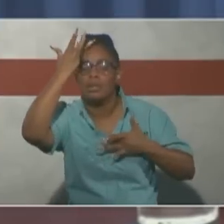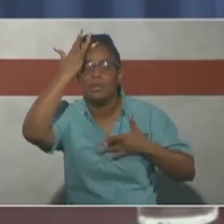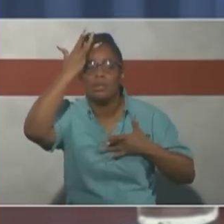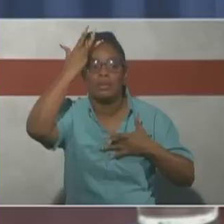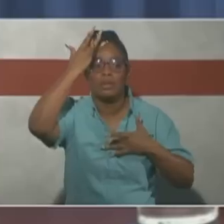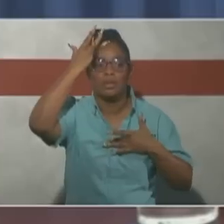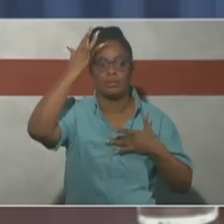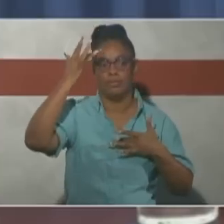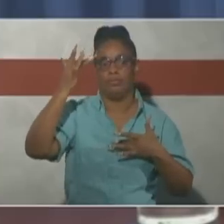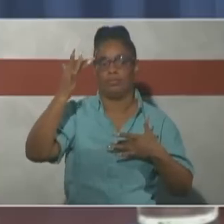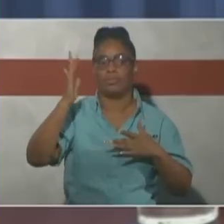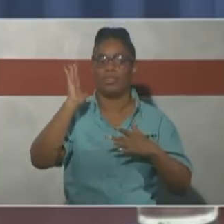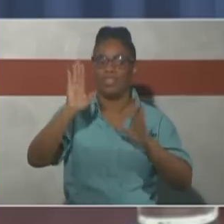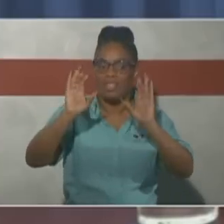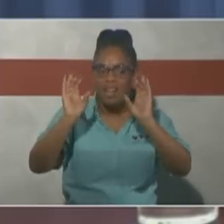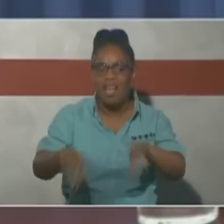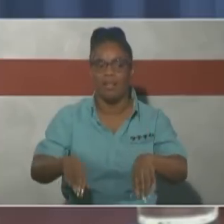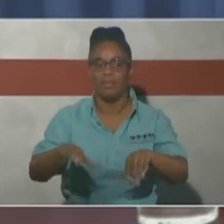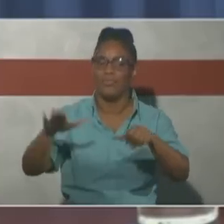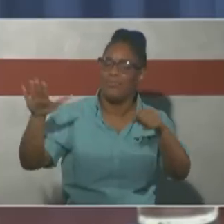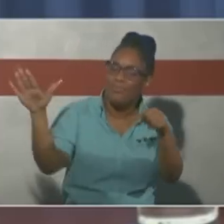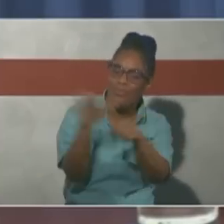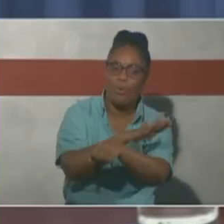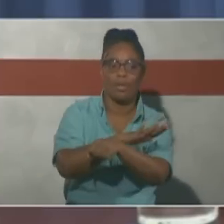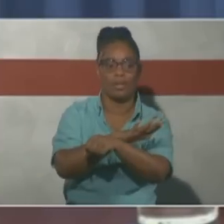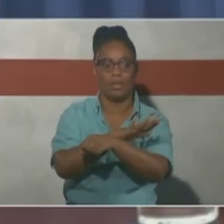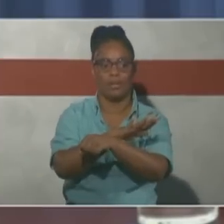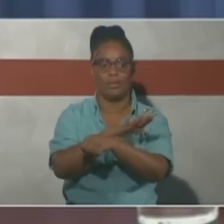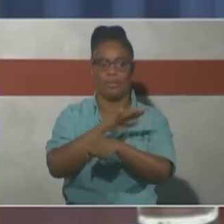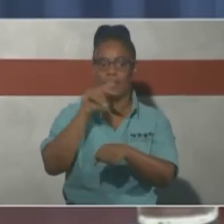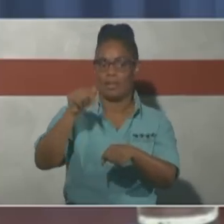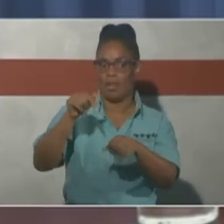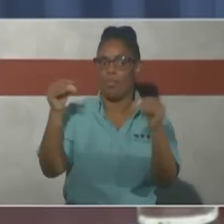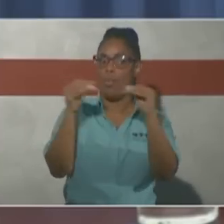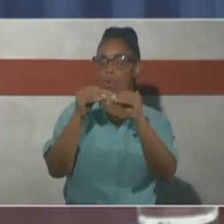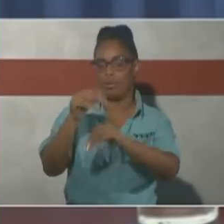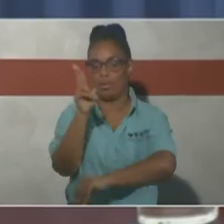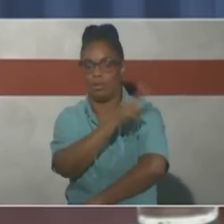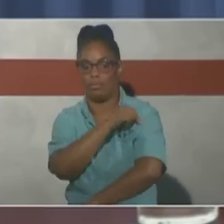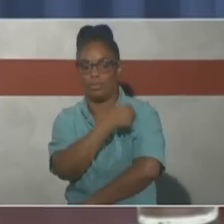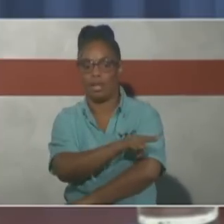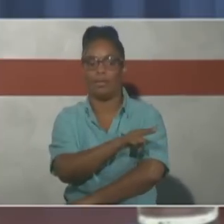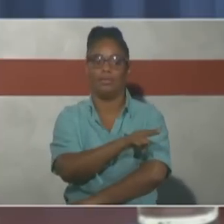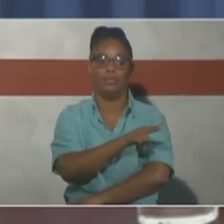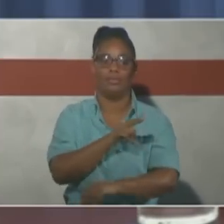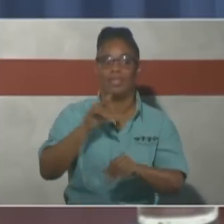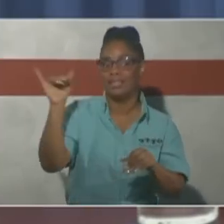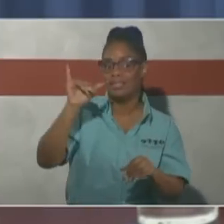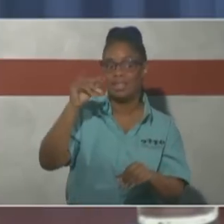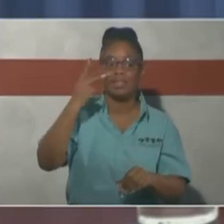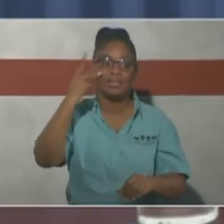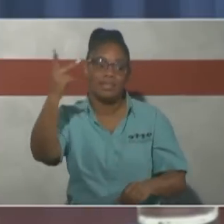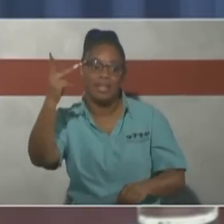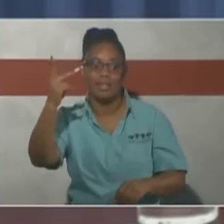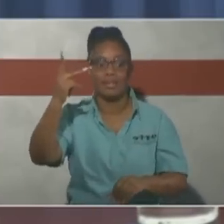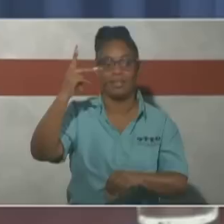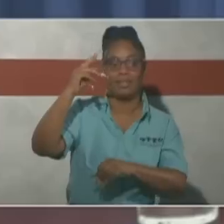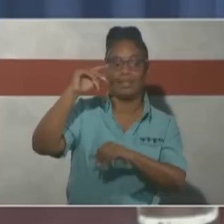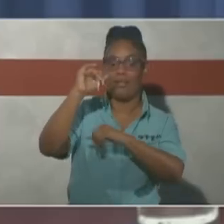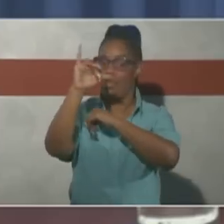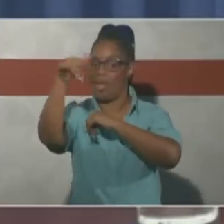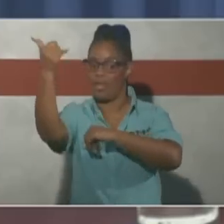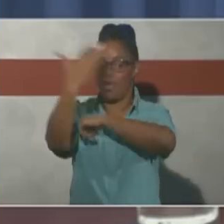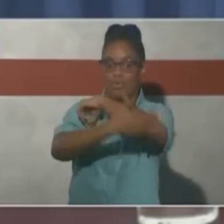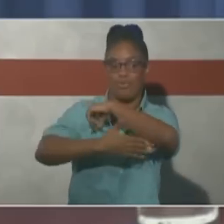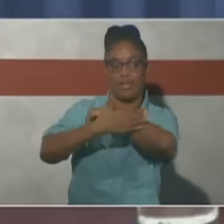both viruses have the capacity to overwhelm any healthcare system, as they are currently doing in